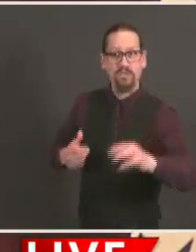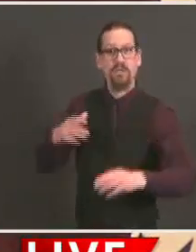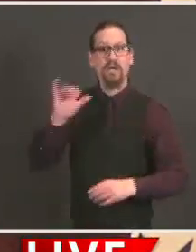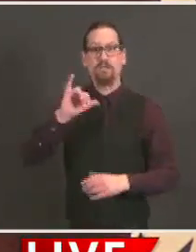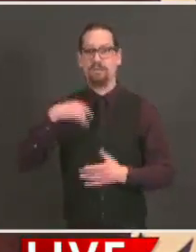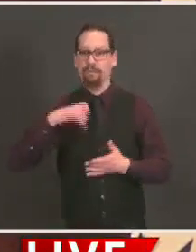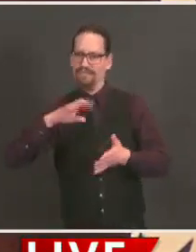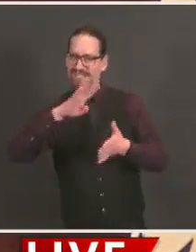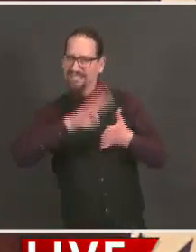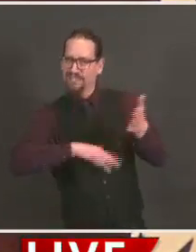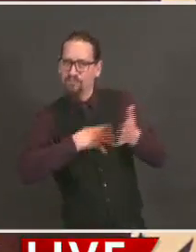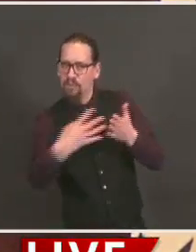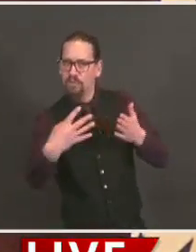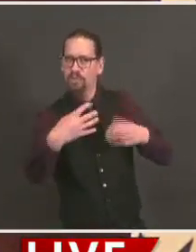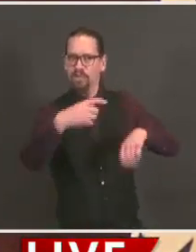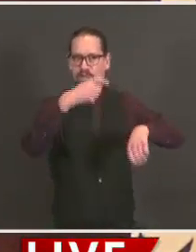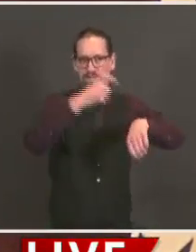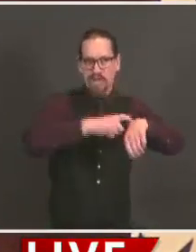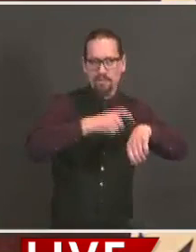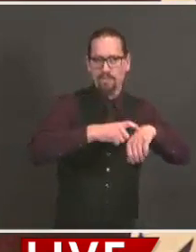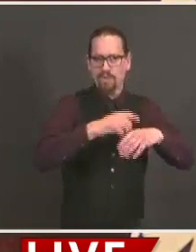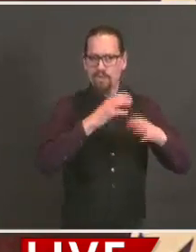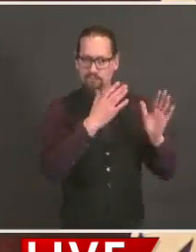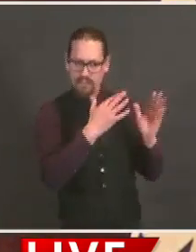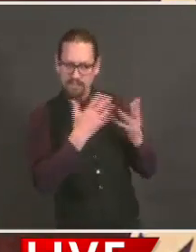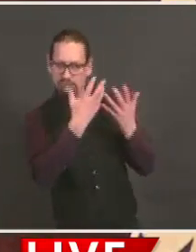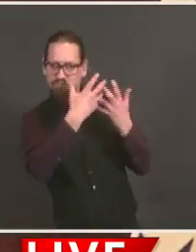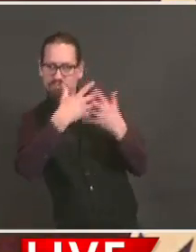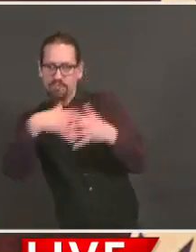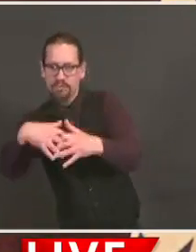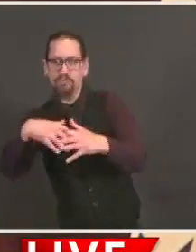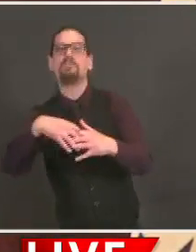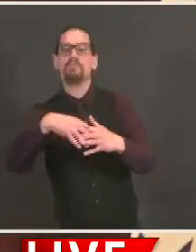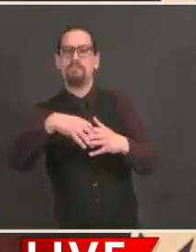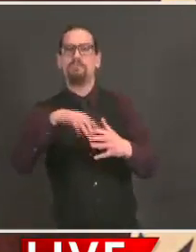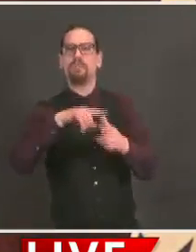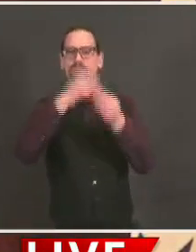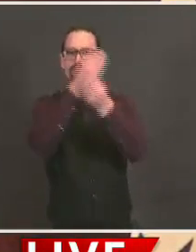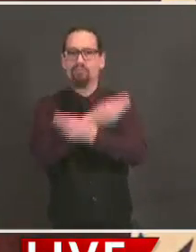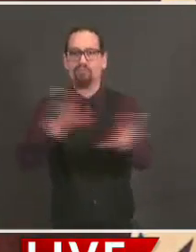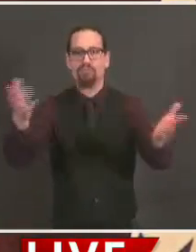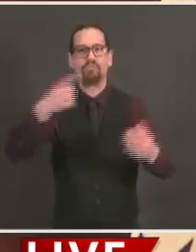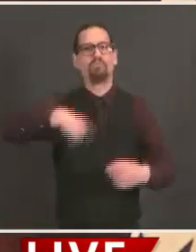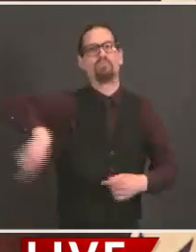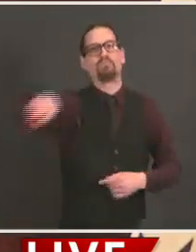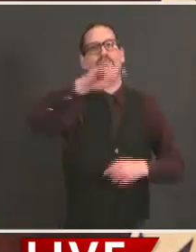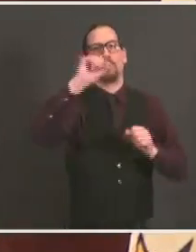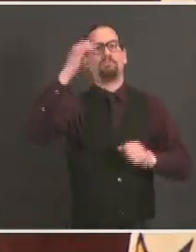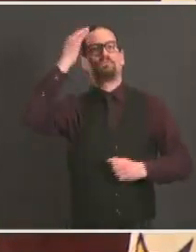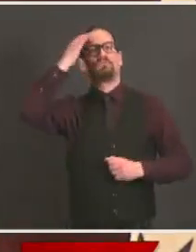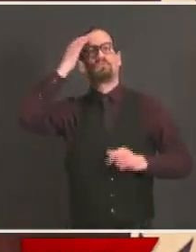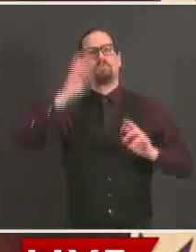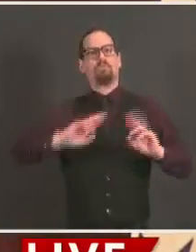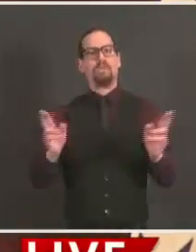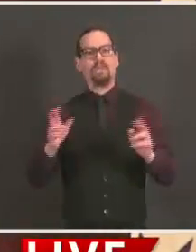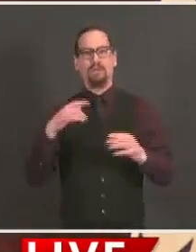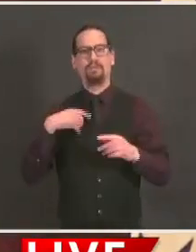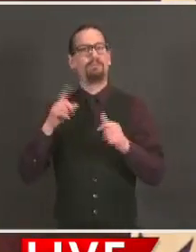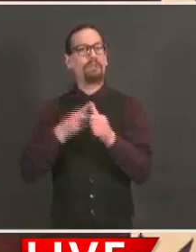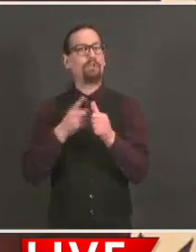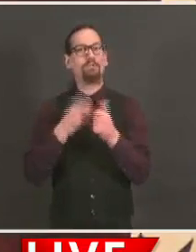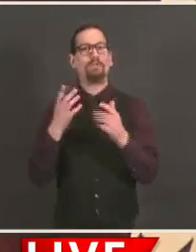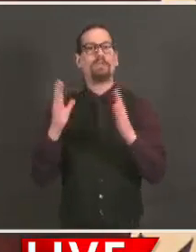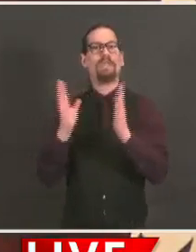learned from that experience, meeting with the cities and towns throughout this week with the Lieutenant Governor